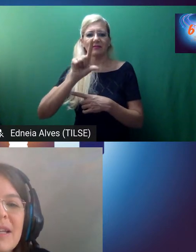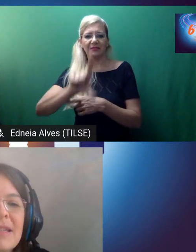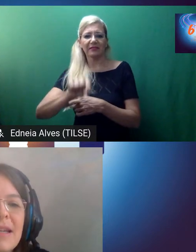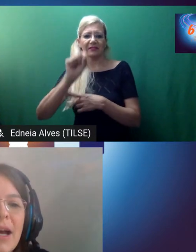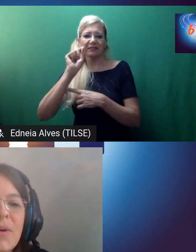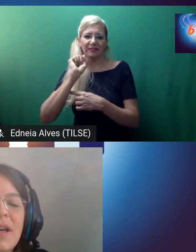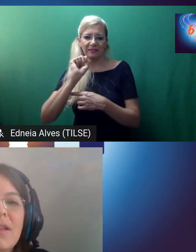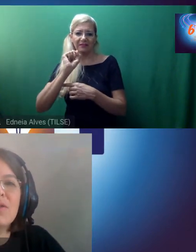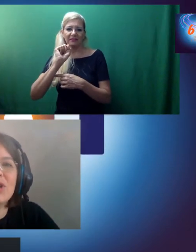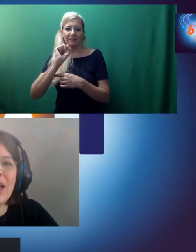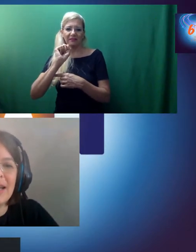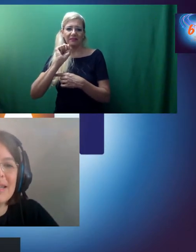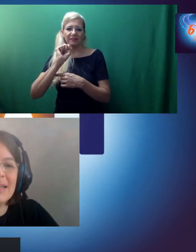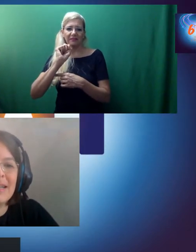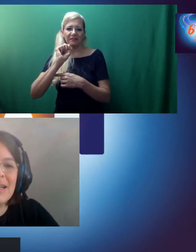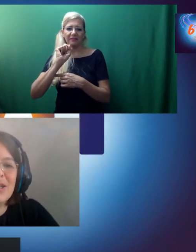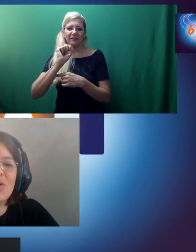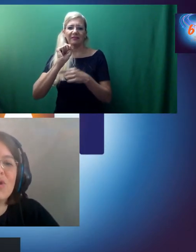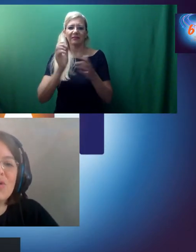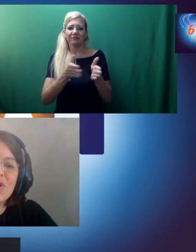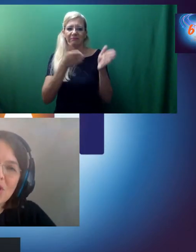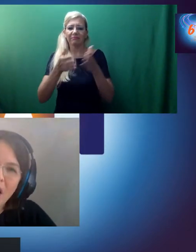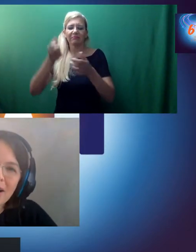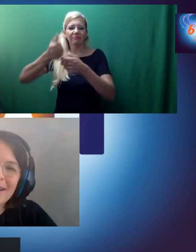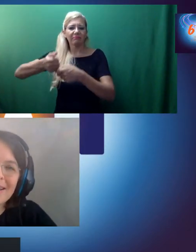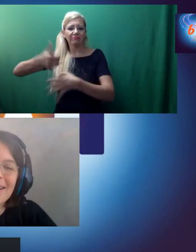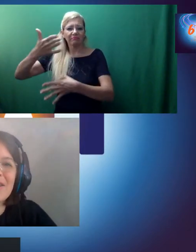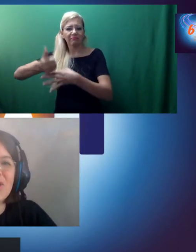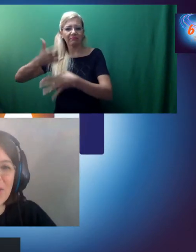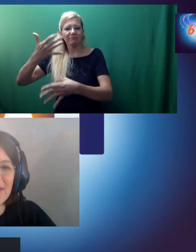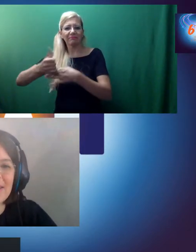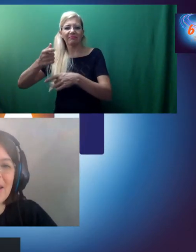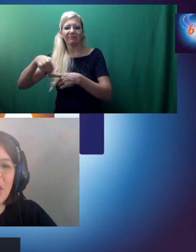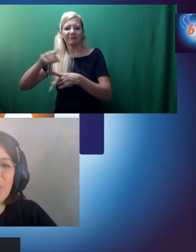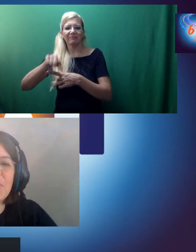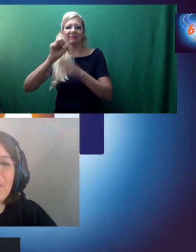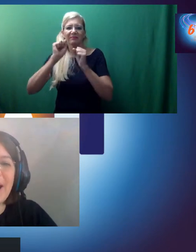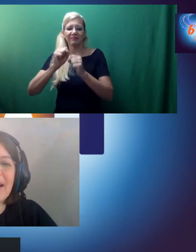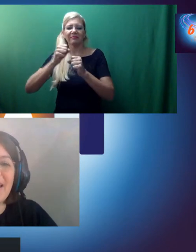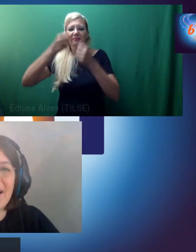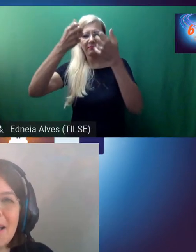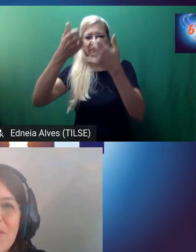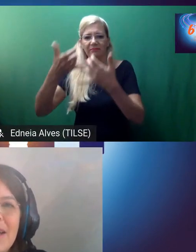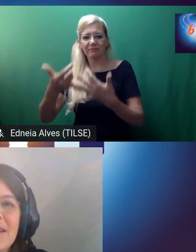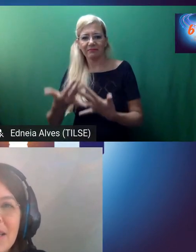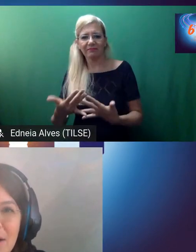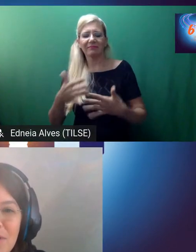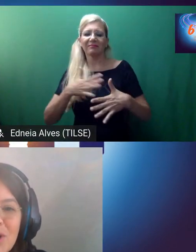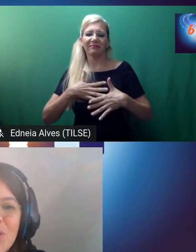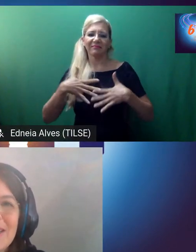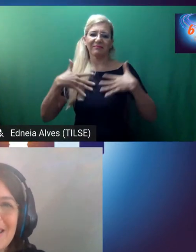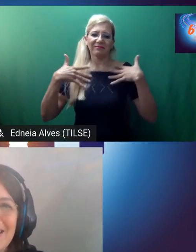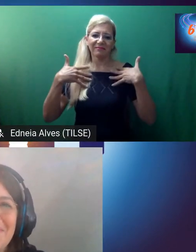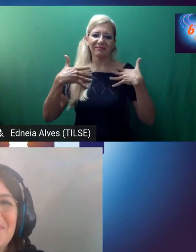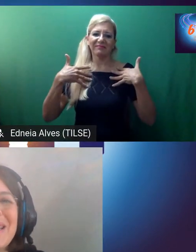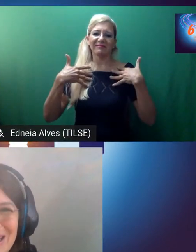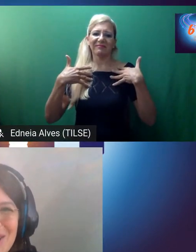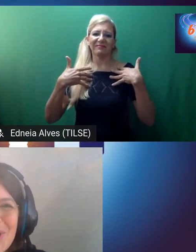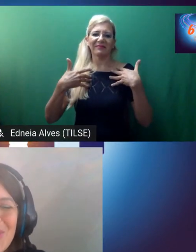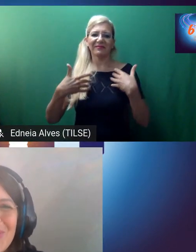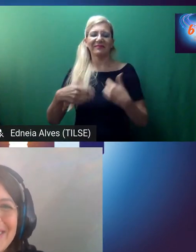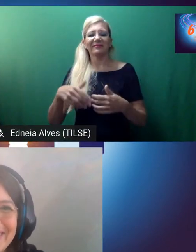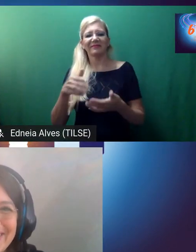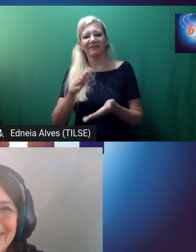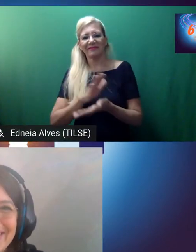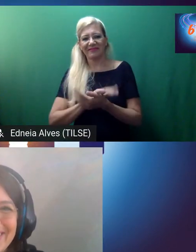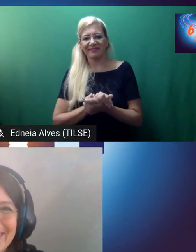to the playlist now in the chat. So choose your talk and enjoy it. We'll be back live at 11:20.